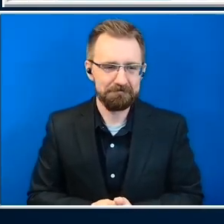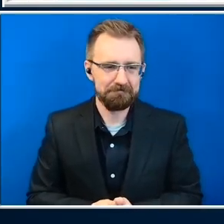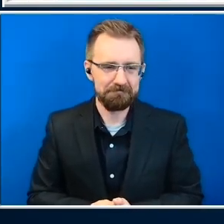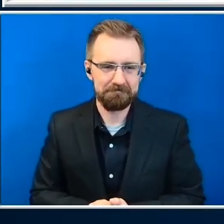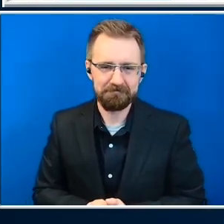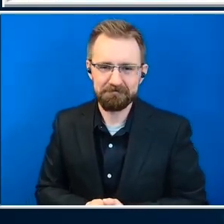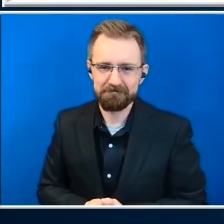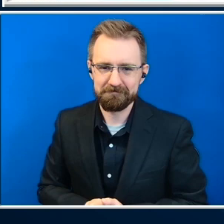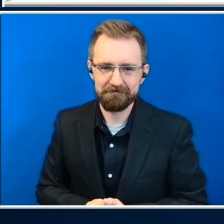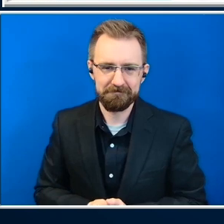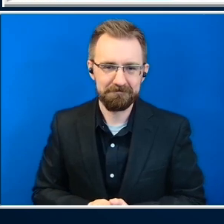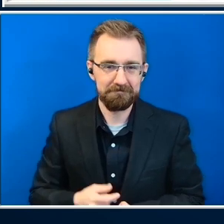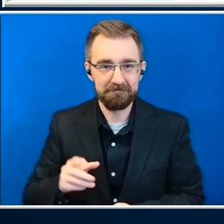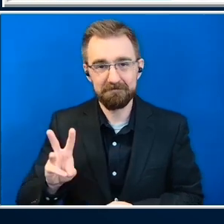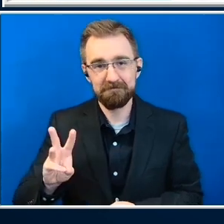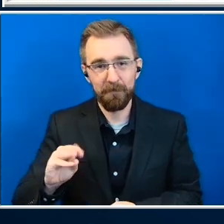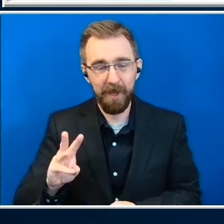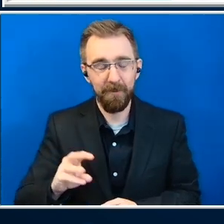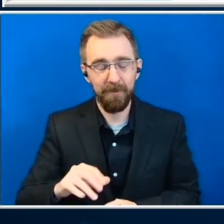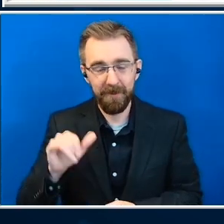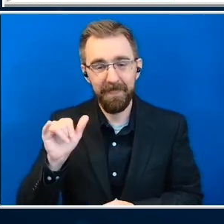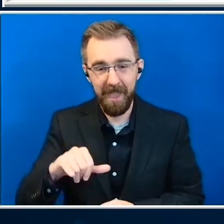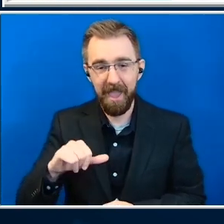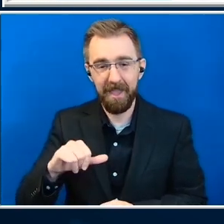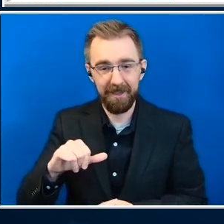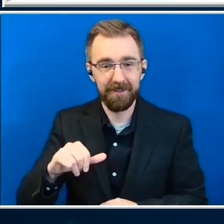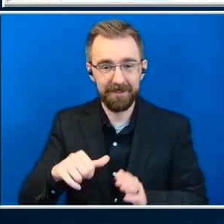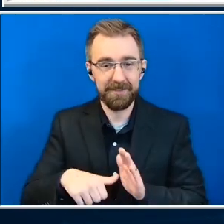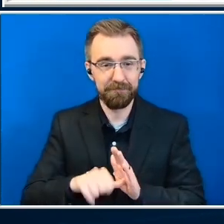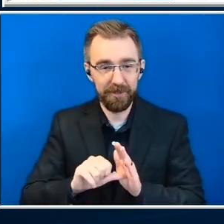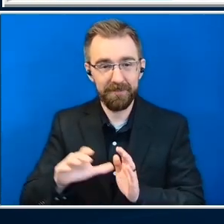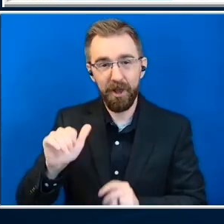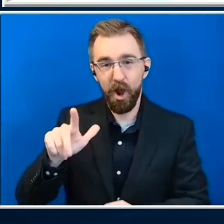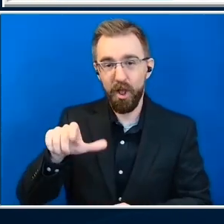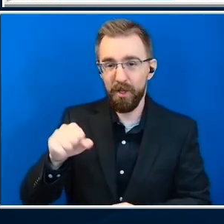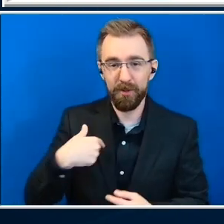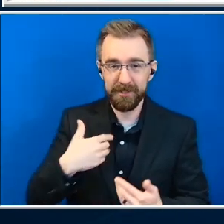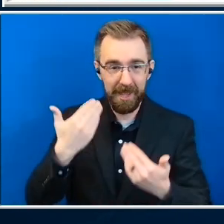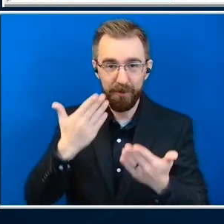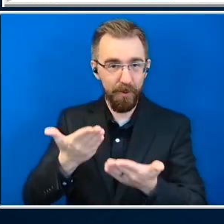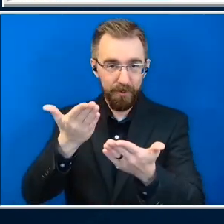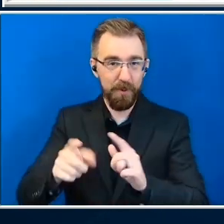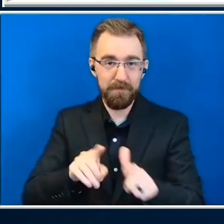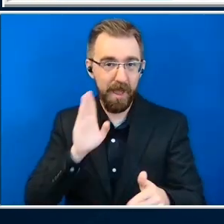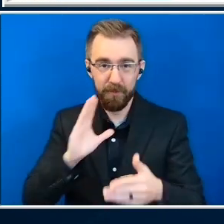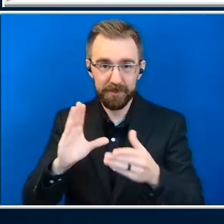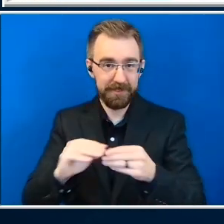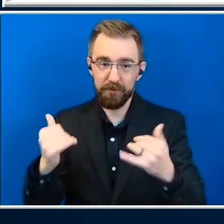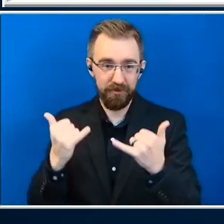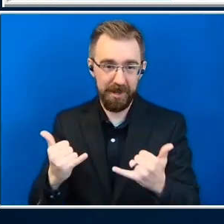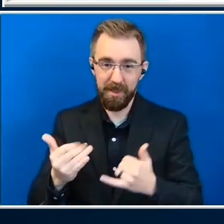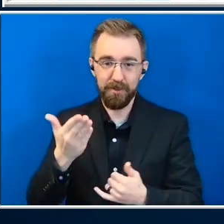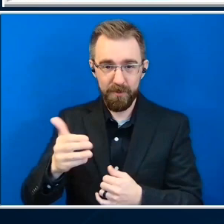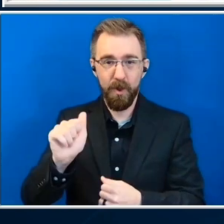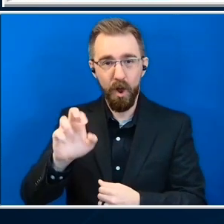Wow. That is impressive. Carlos, I don't know you, but I'm going to say right now, you are your father's